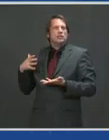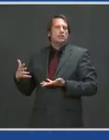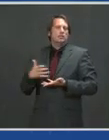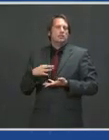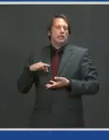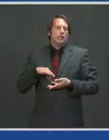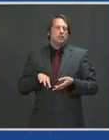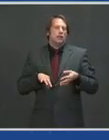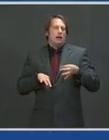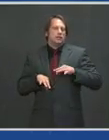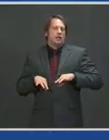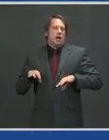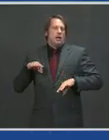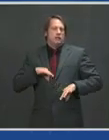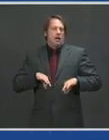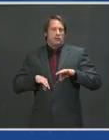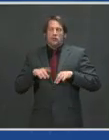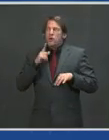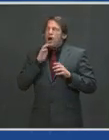there?